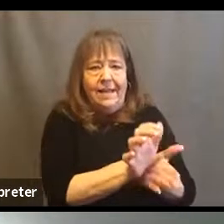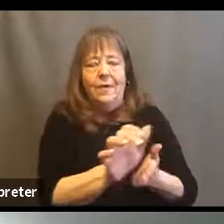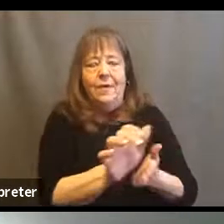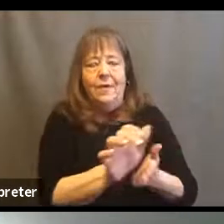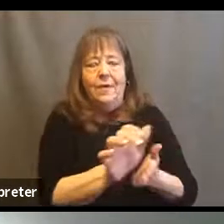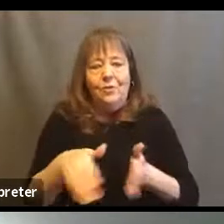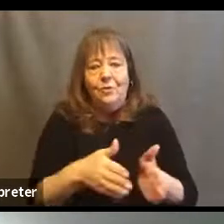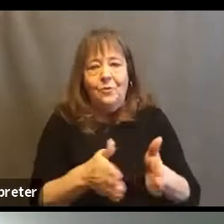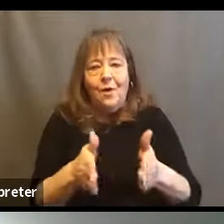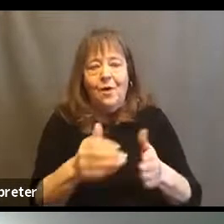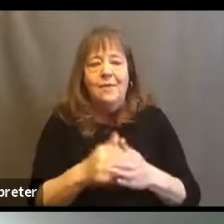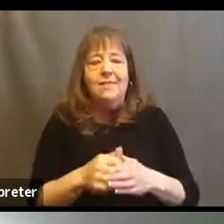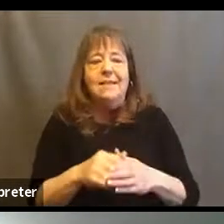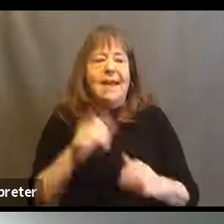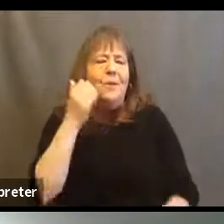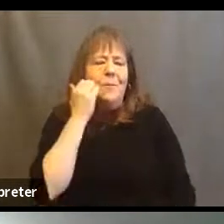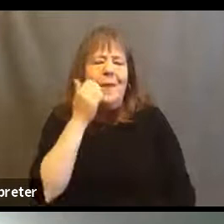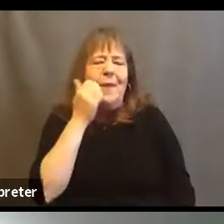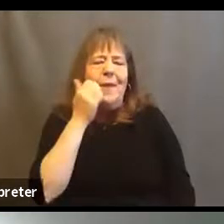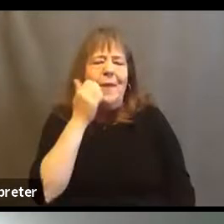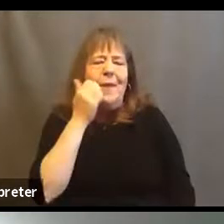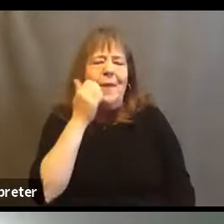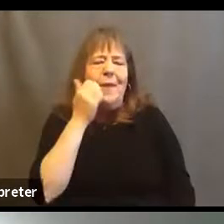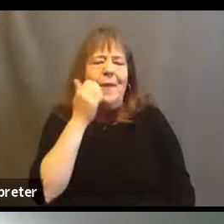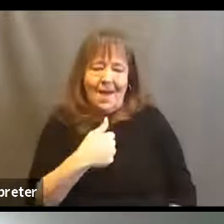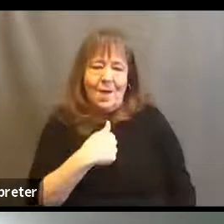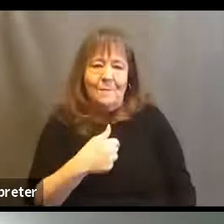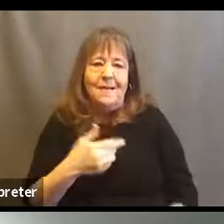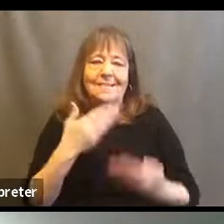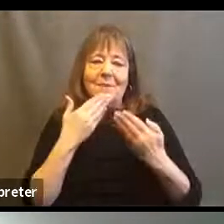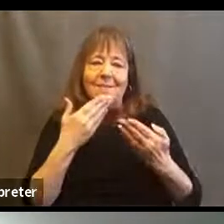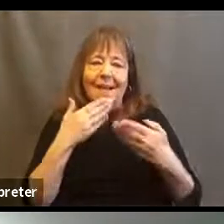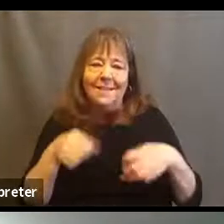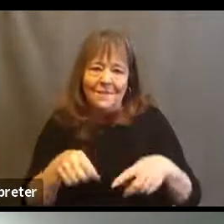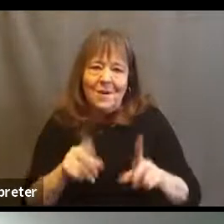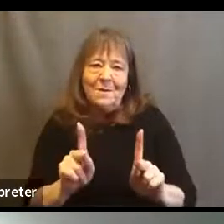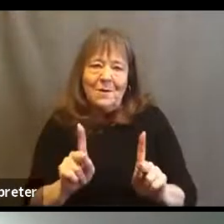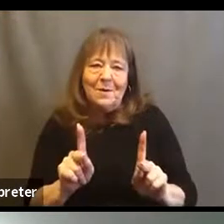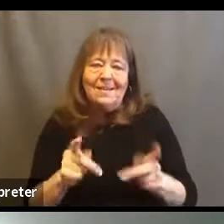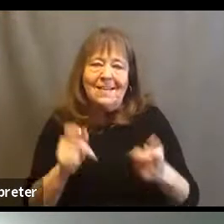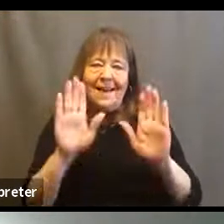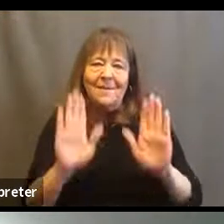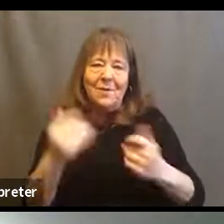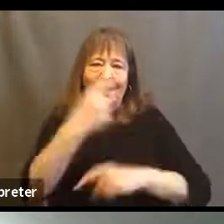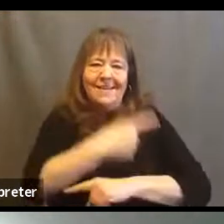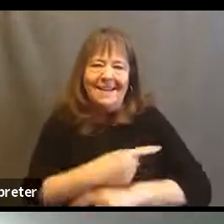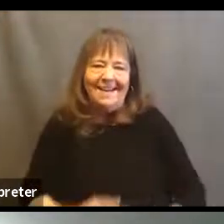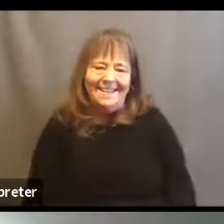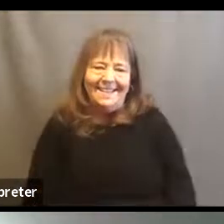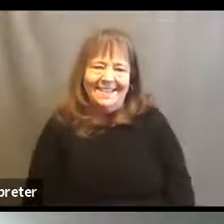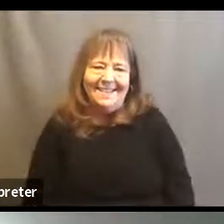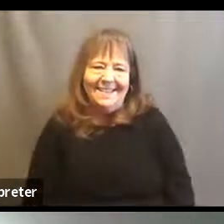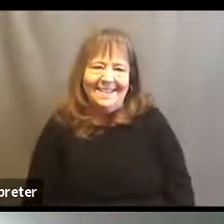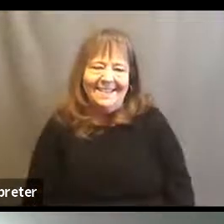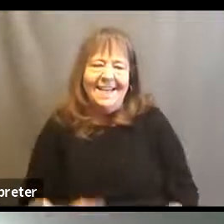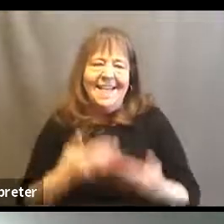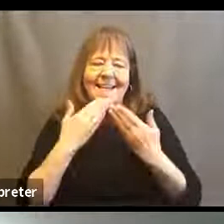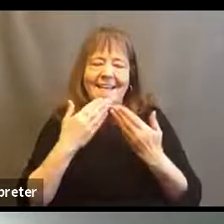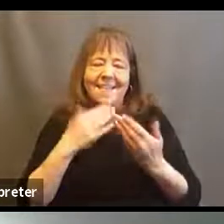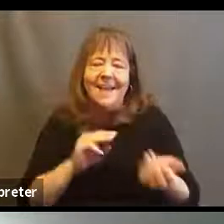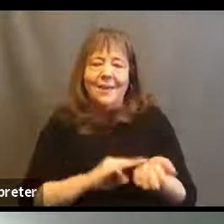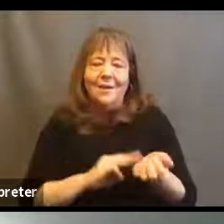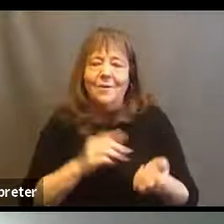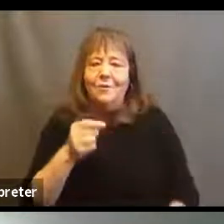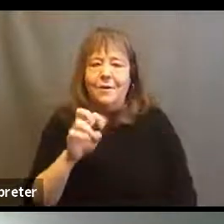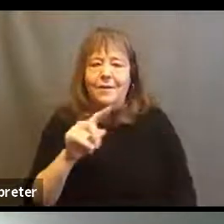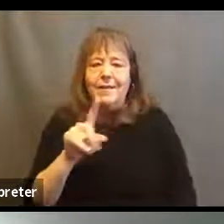but what they do for us each and every day. And so, with that, thanks for this opportunity, and have a great day. Thank you, Dr. Gonzalez. Let's